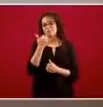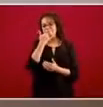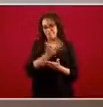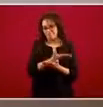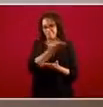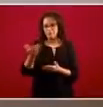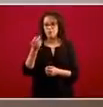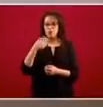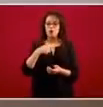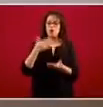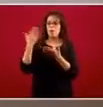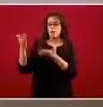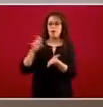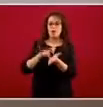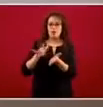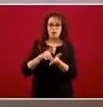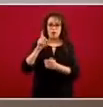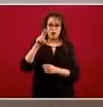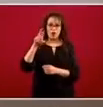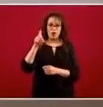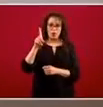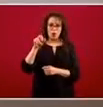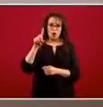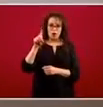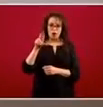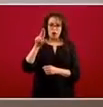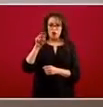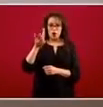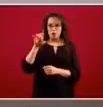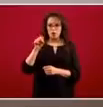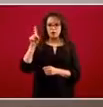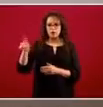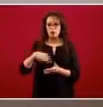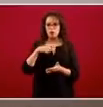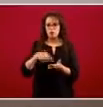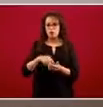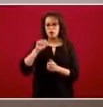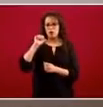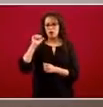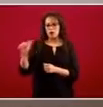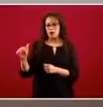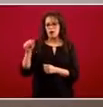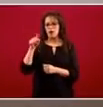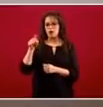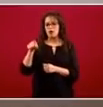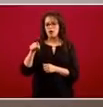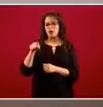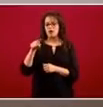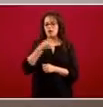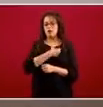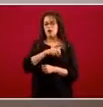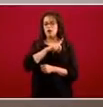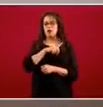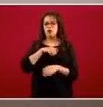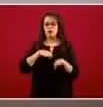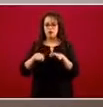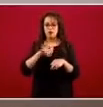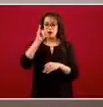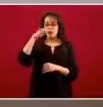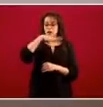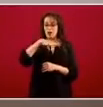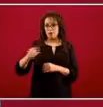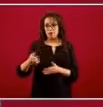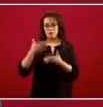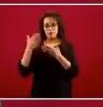be attributed to the local conditions of health treatment. So